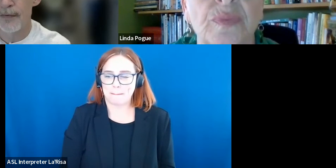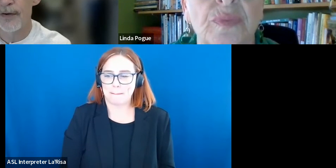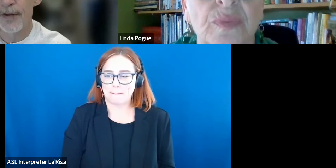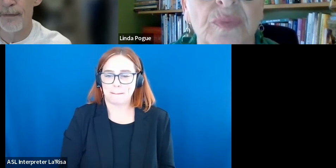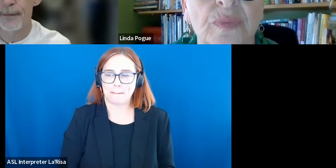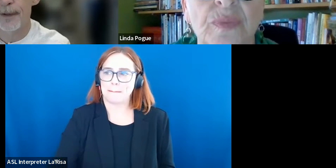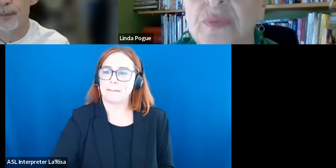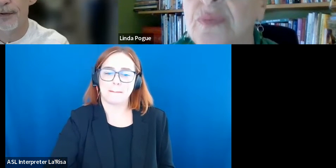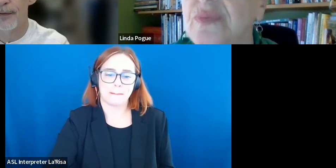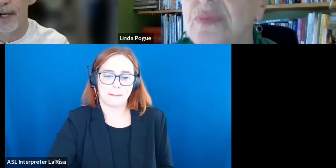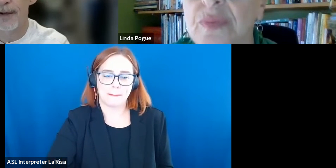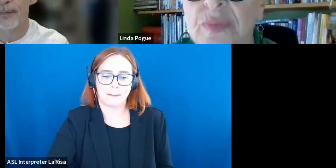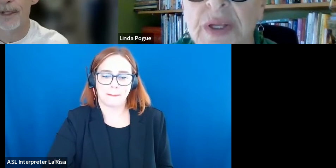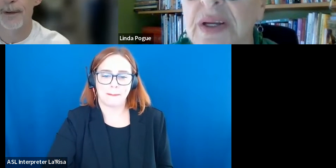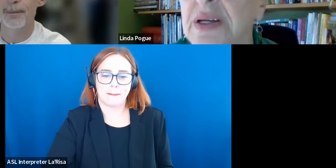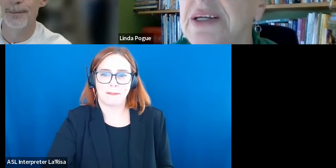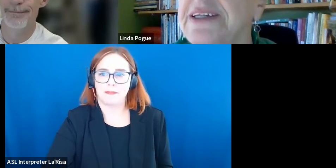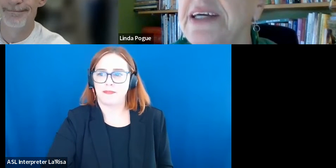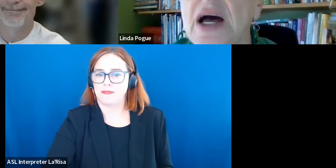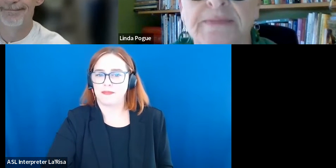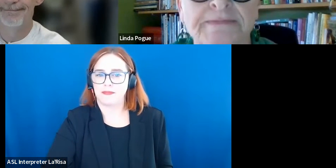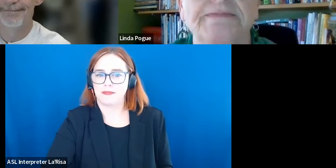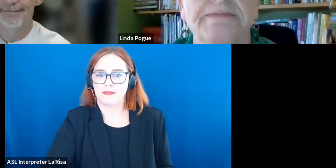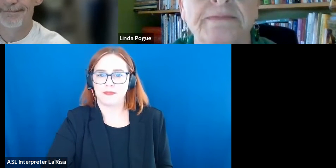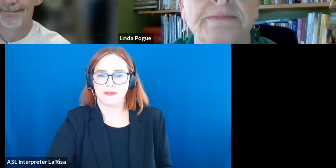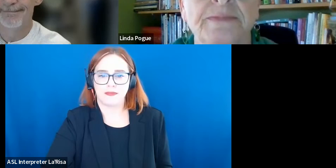And as Linda said, feel free to raise your hand and speak up.